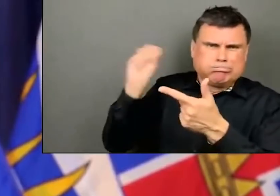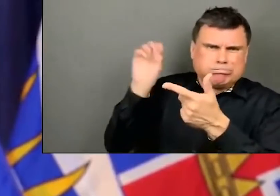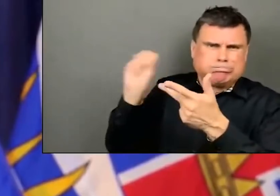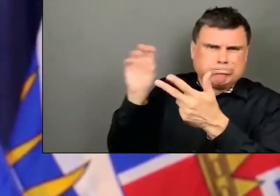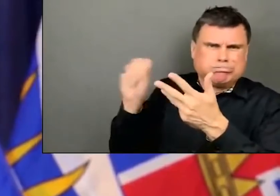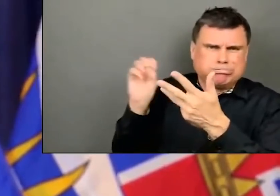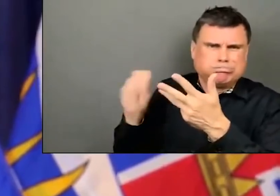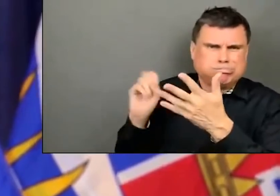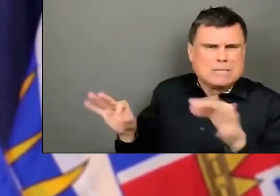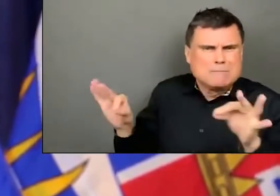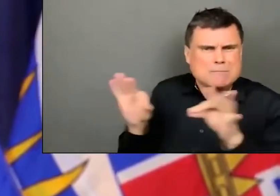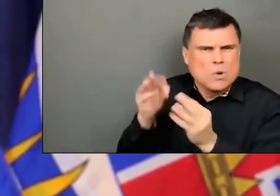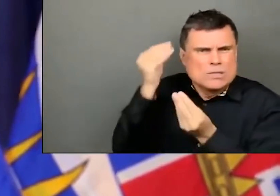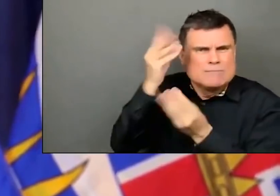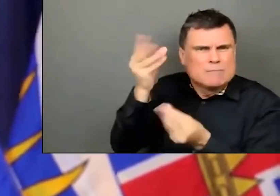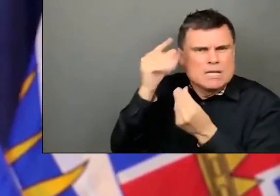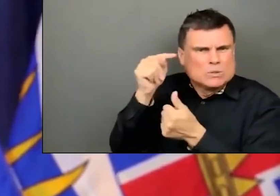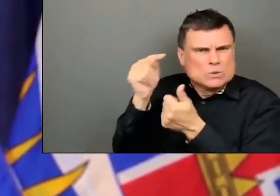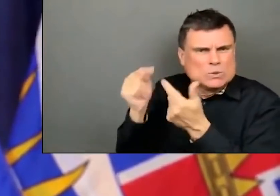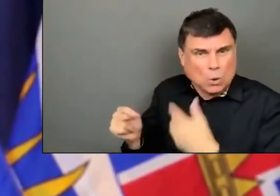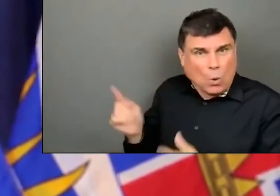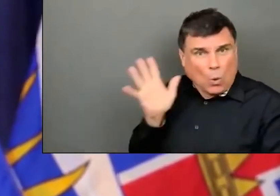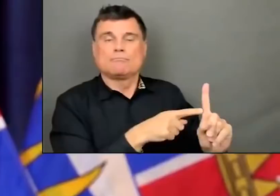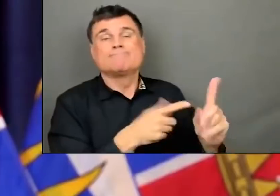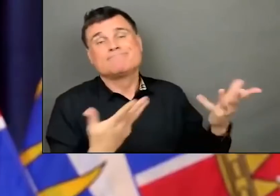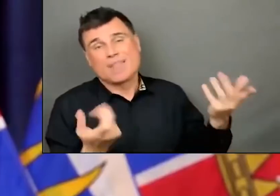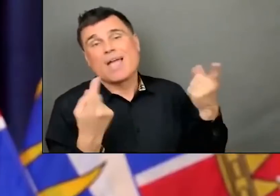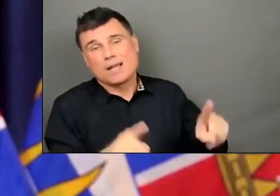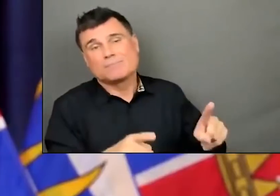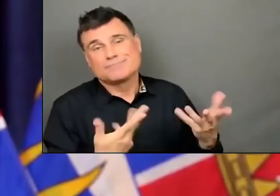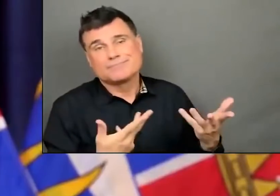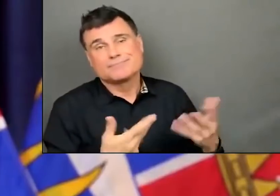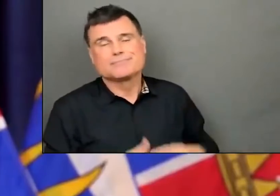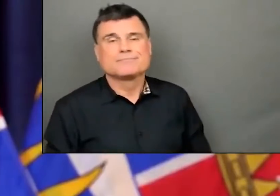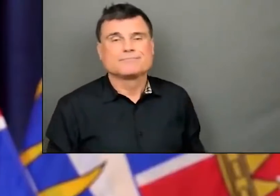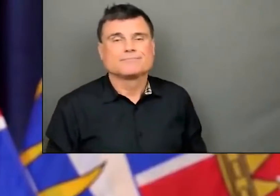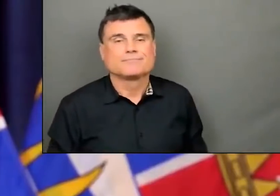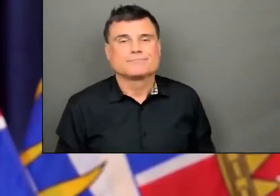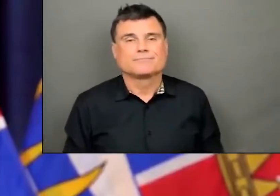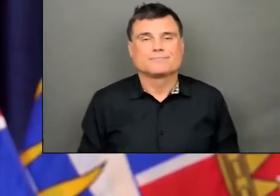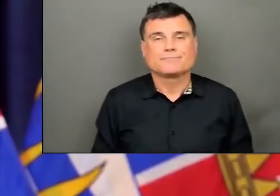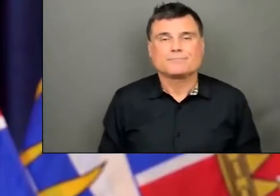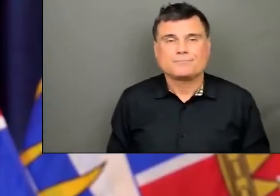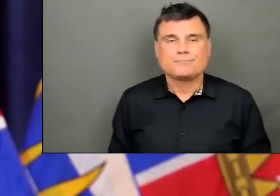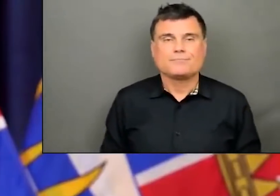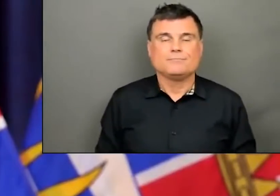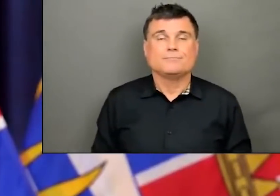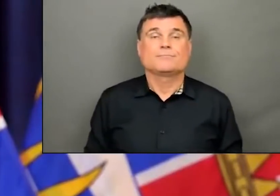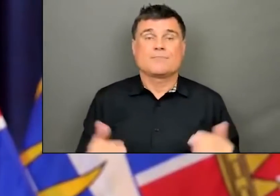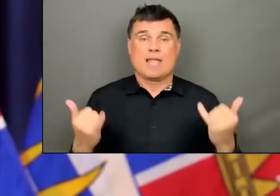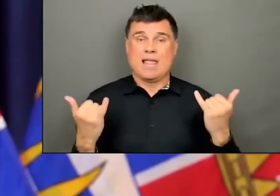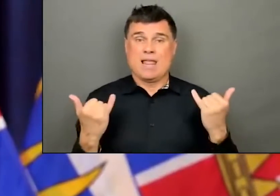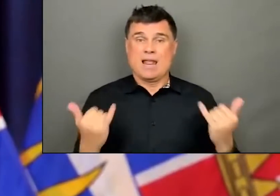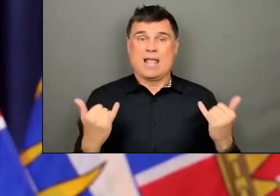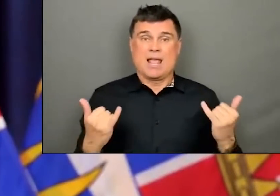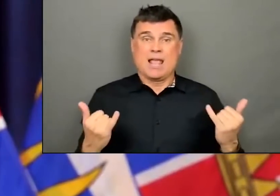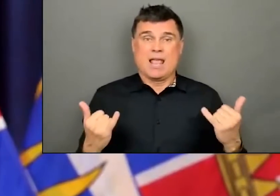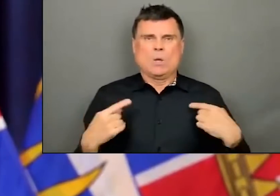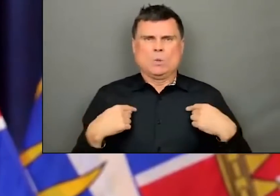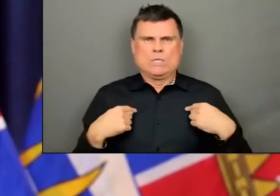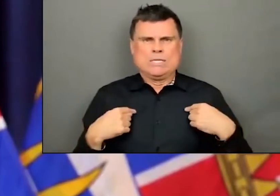I'd just like to start off by saying that you gave us a long, long list of all kinds of important information today. I'm hoping